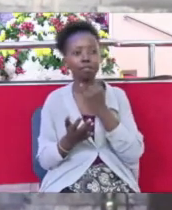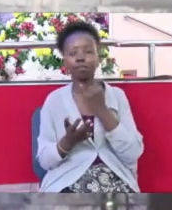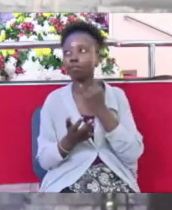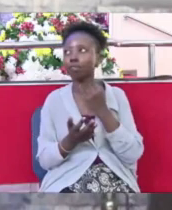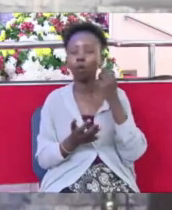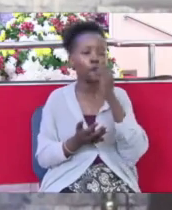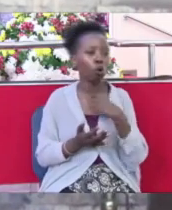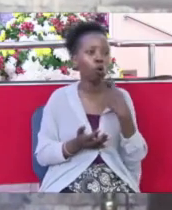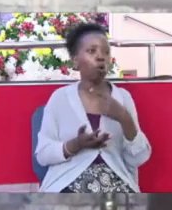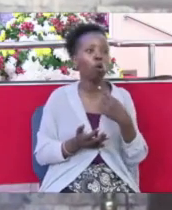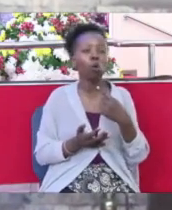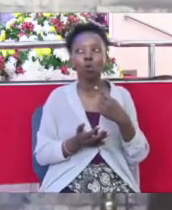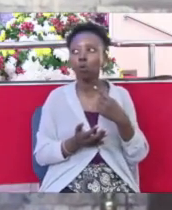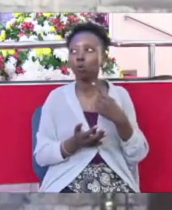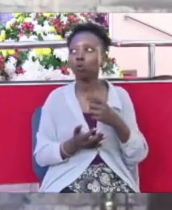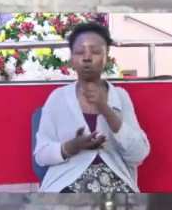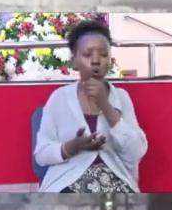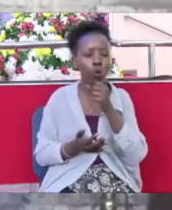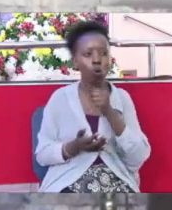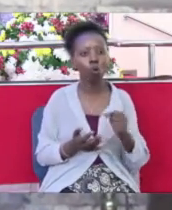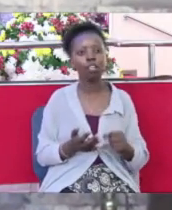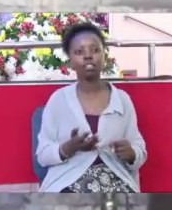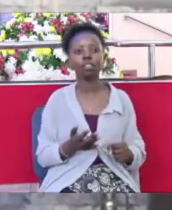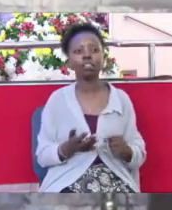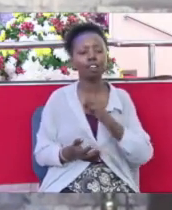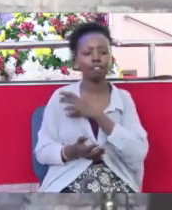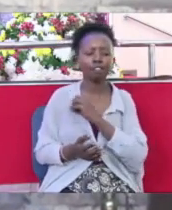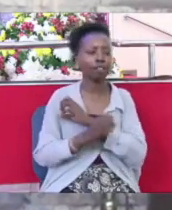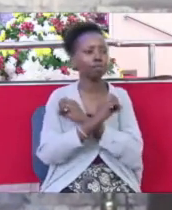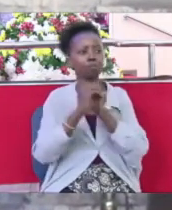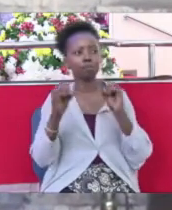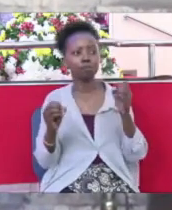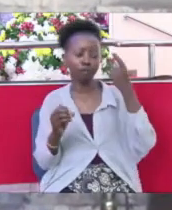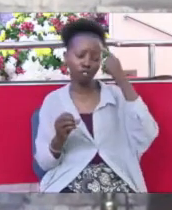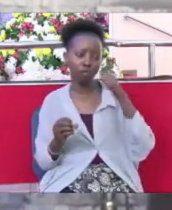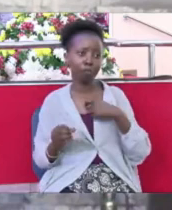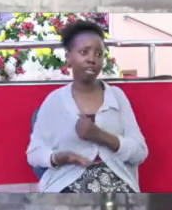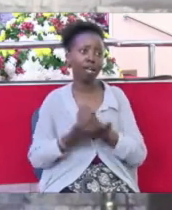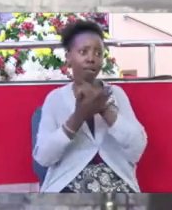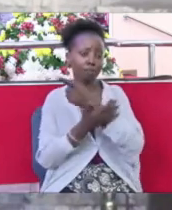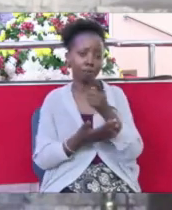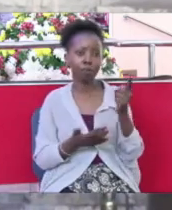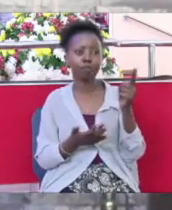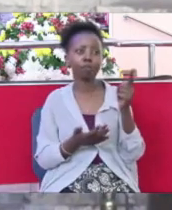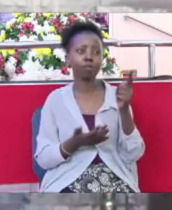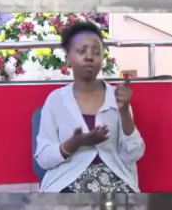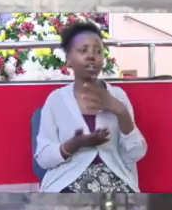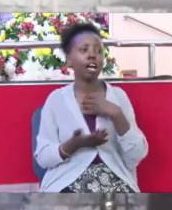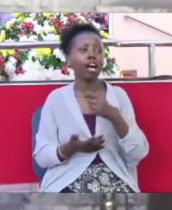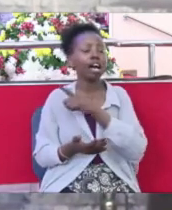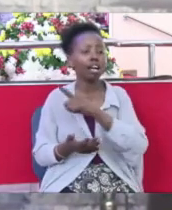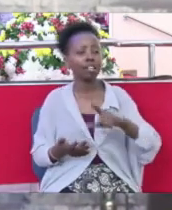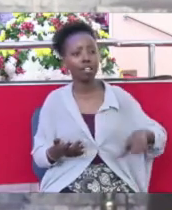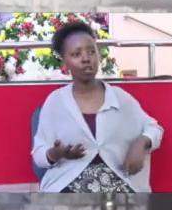be afraid, people of Israel. Ya kwamba wewe ni mdudu mdogo, eh Yakobo, lakini usikue mwingoga. For I will help you. Kwa sababu nitakusaidia. I'm the Lord your